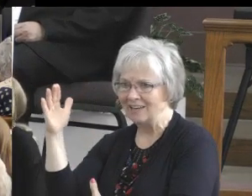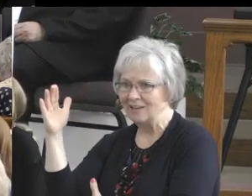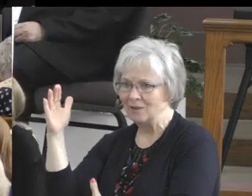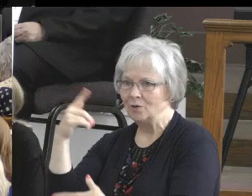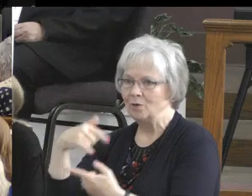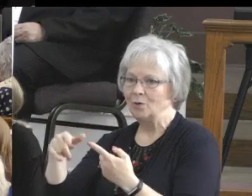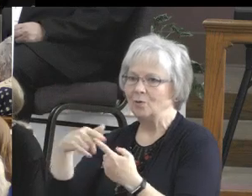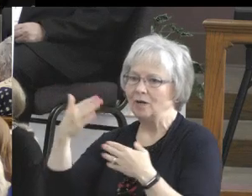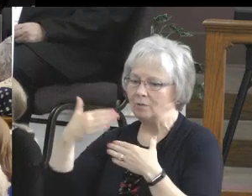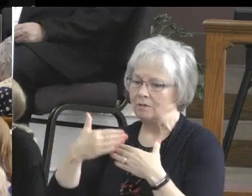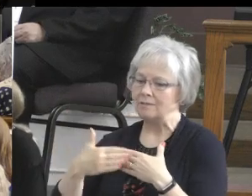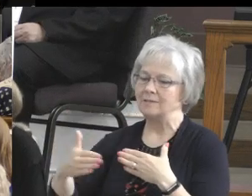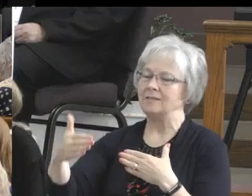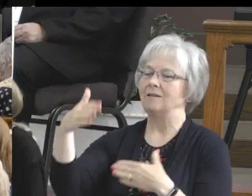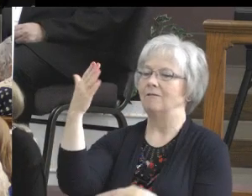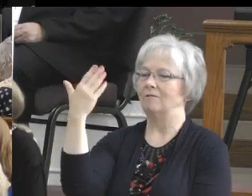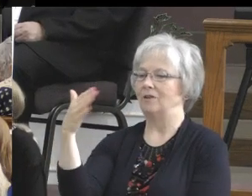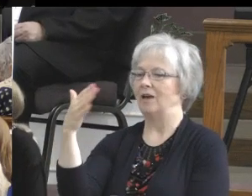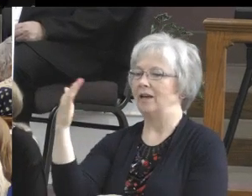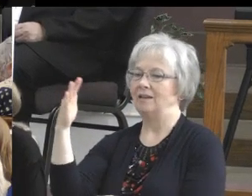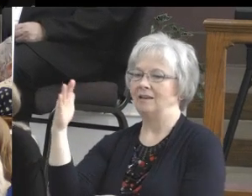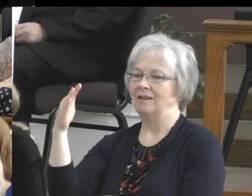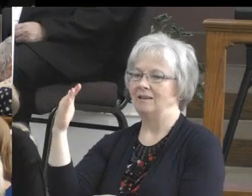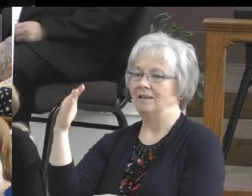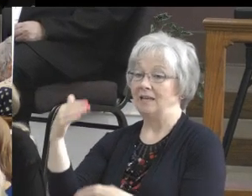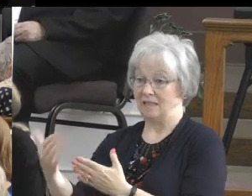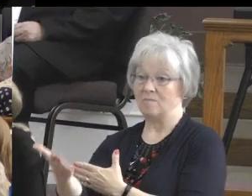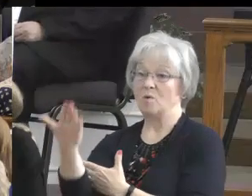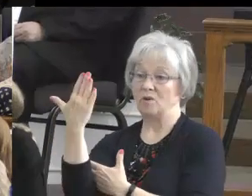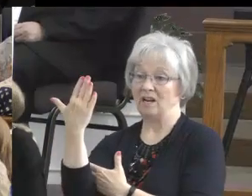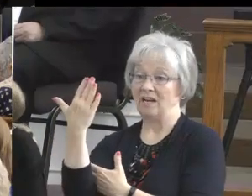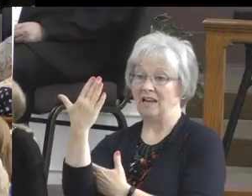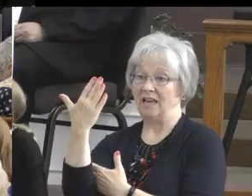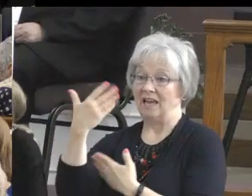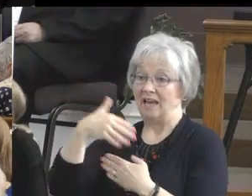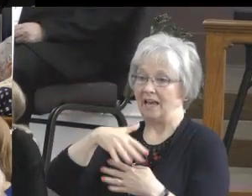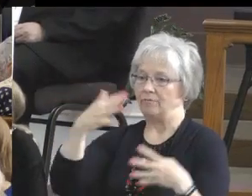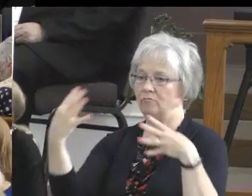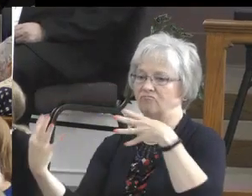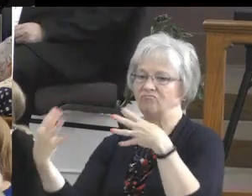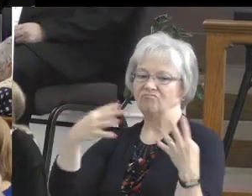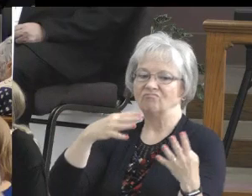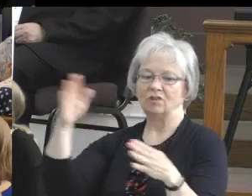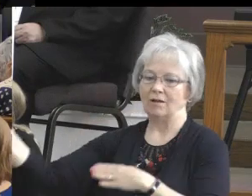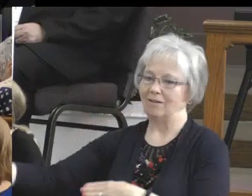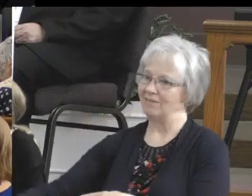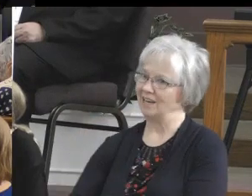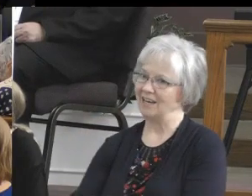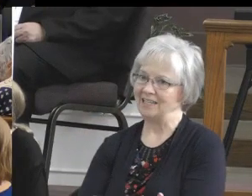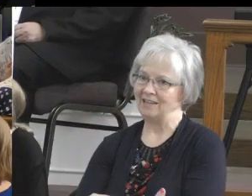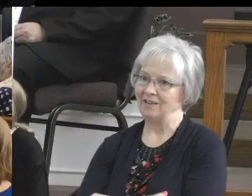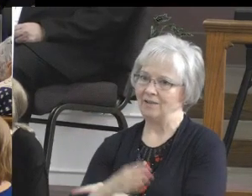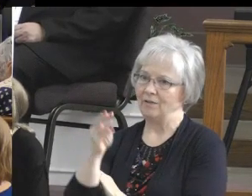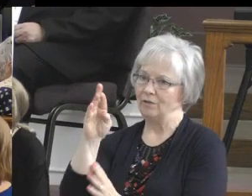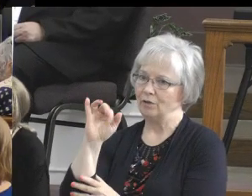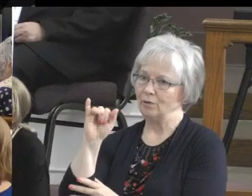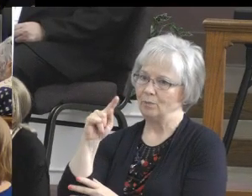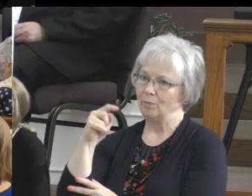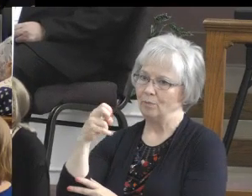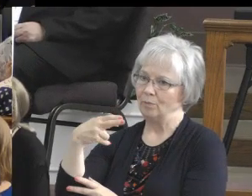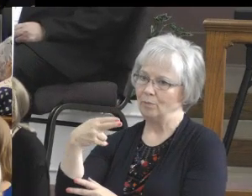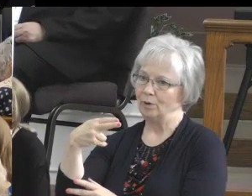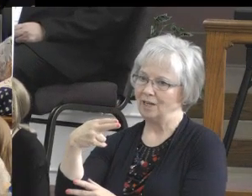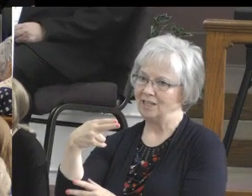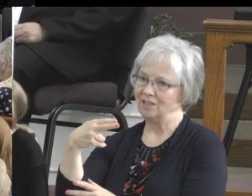all that attack all night long, the British ship turned around and quit. And